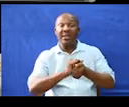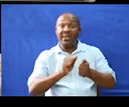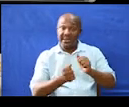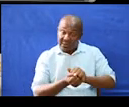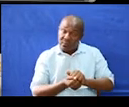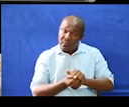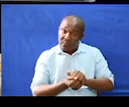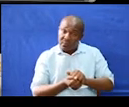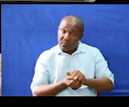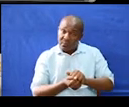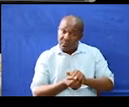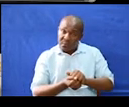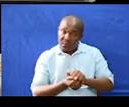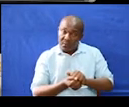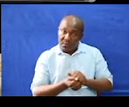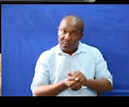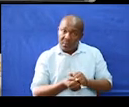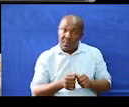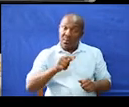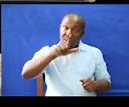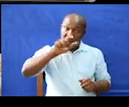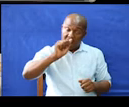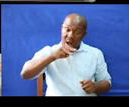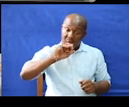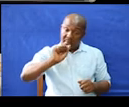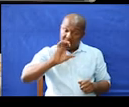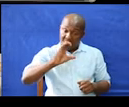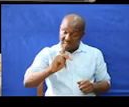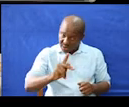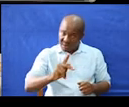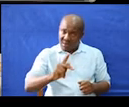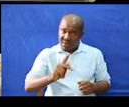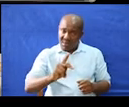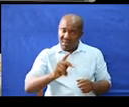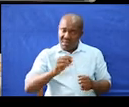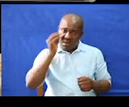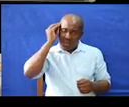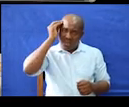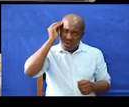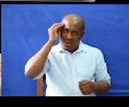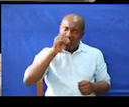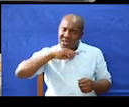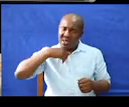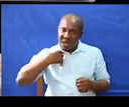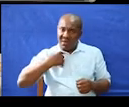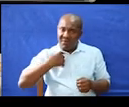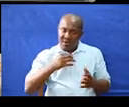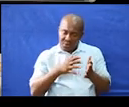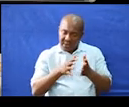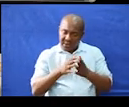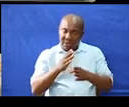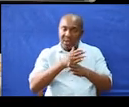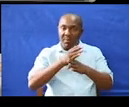Is Lamarck theory enough to explain to us about the evolution of living things?